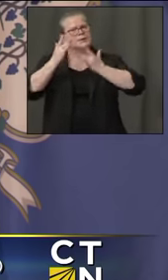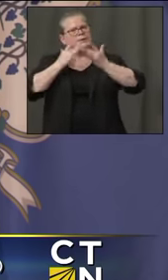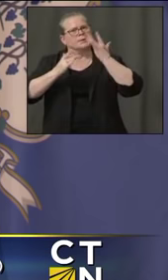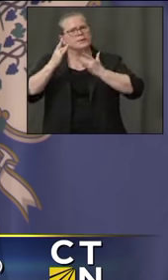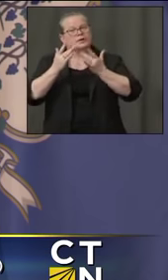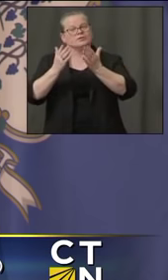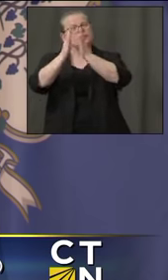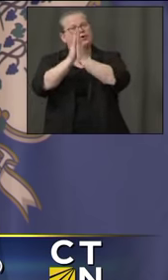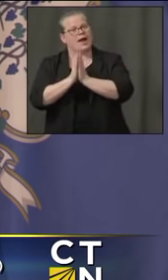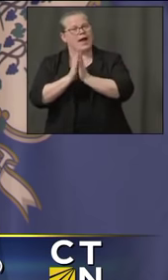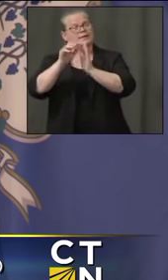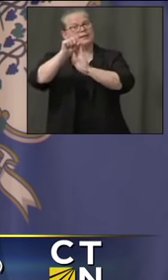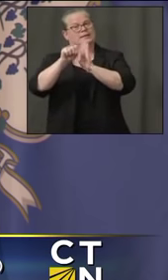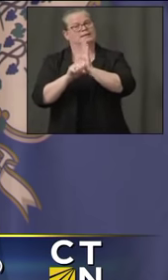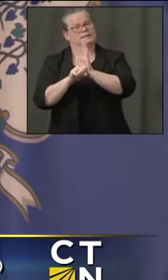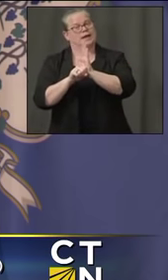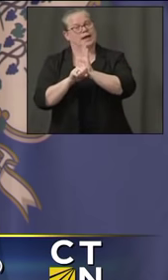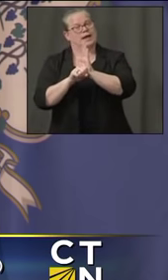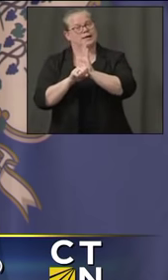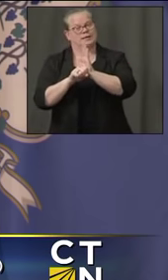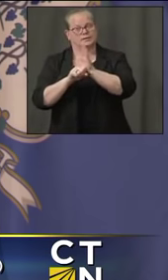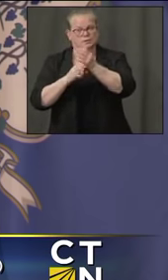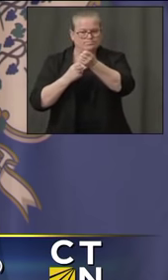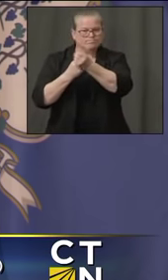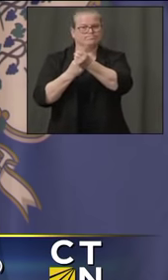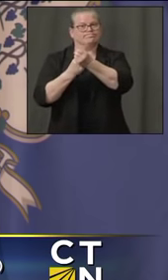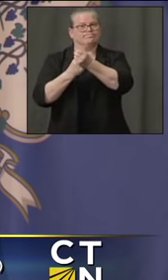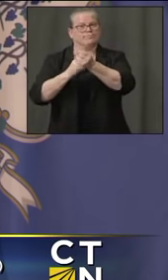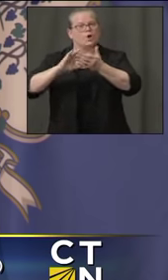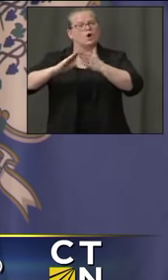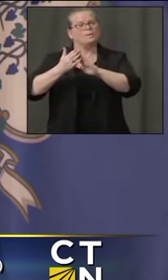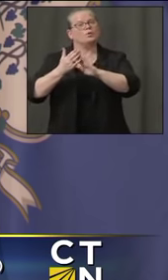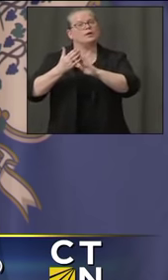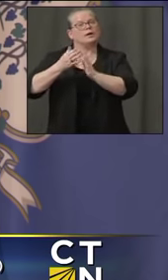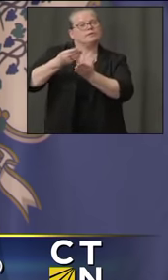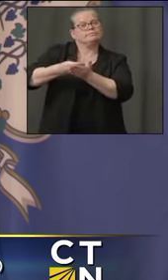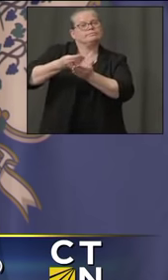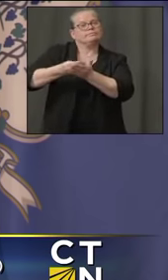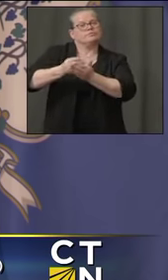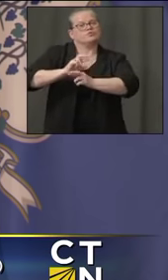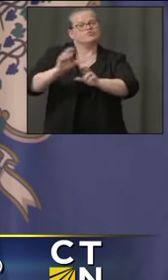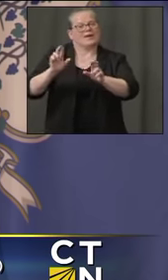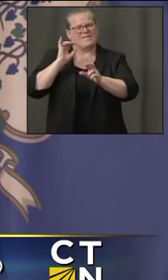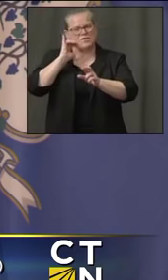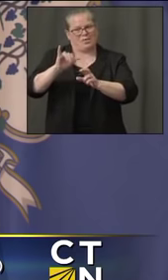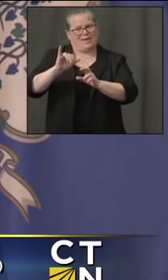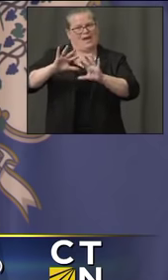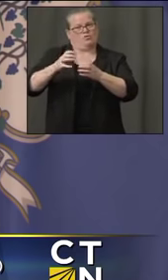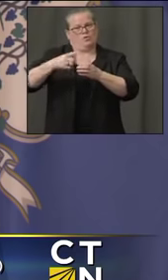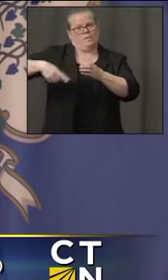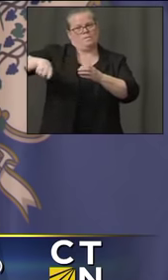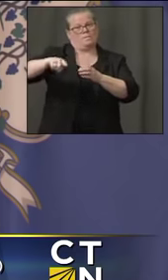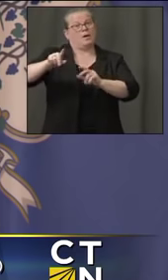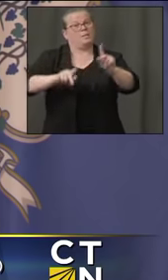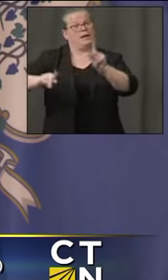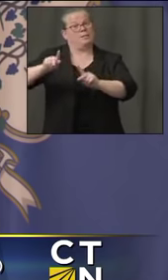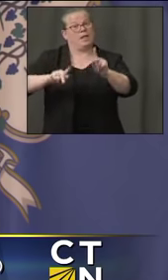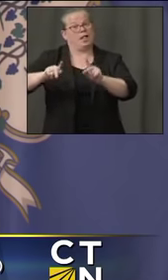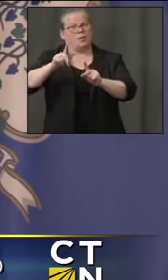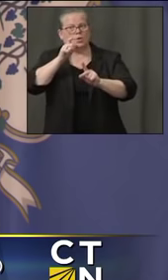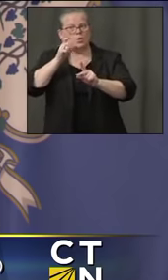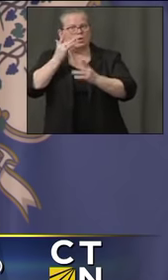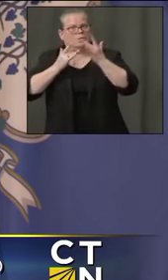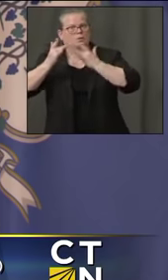suit on other states that are creating funds for this group of people. Is Connecticut planning on